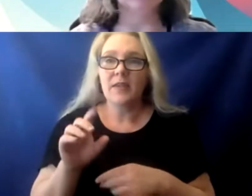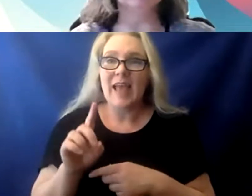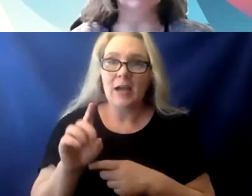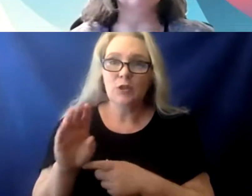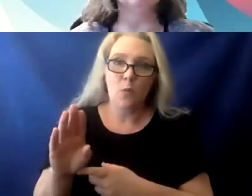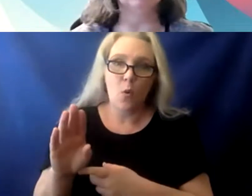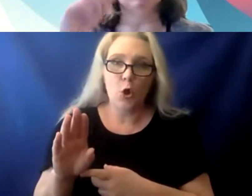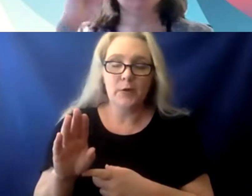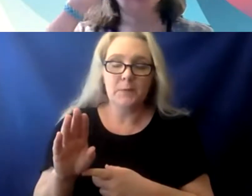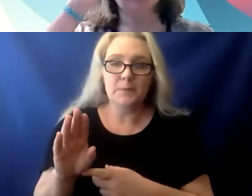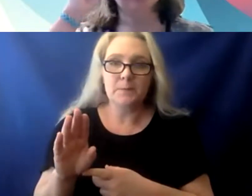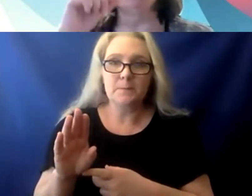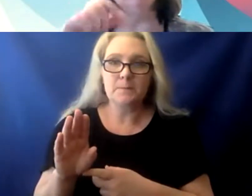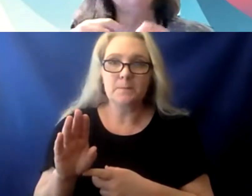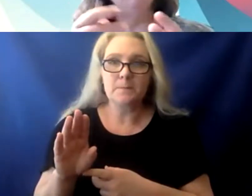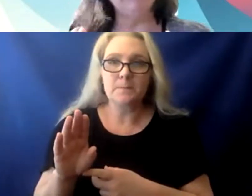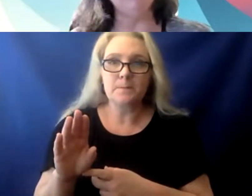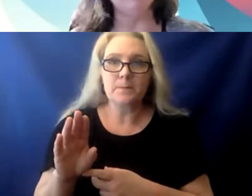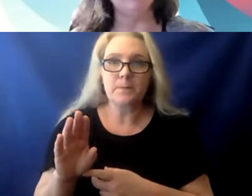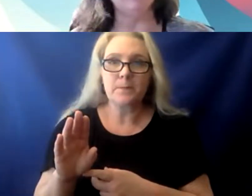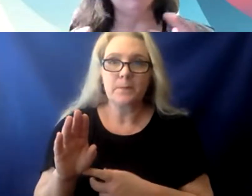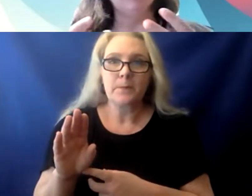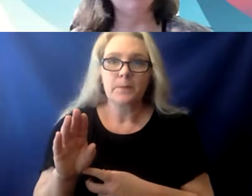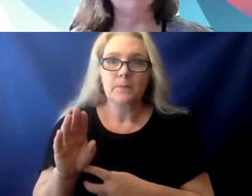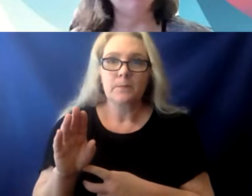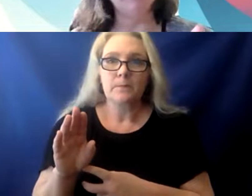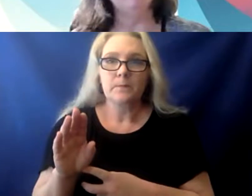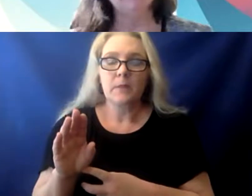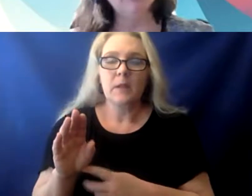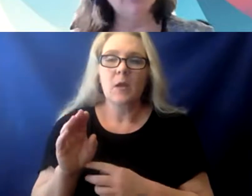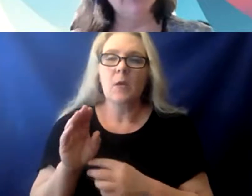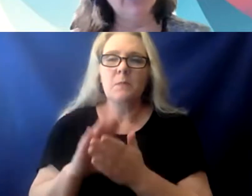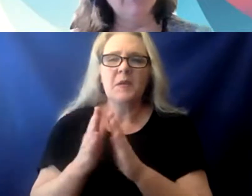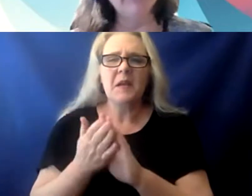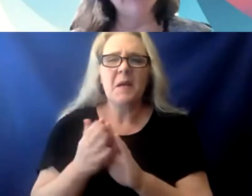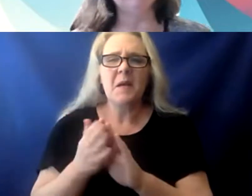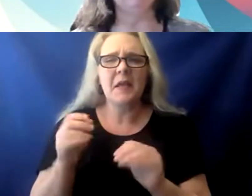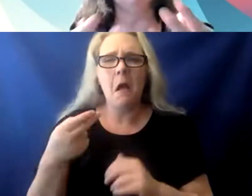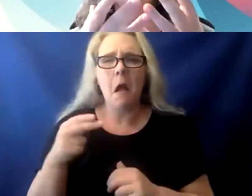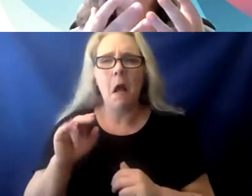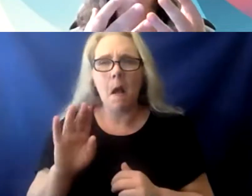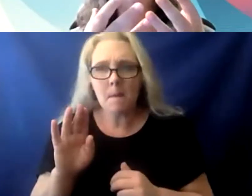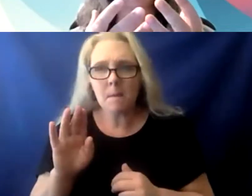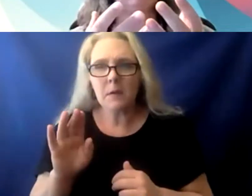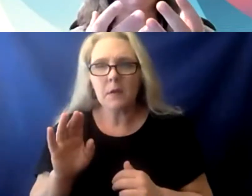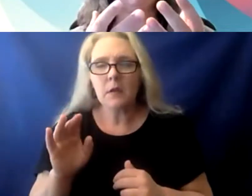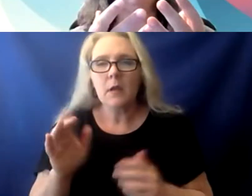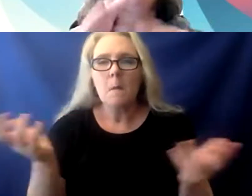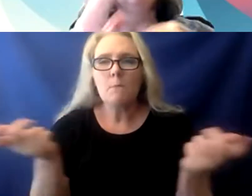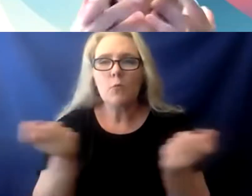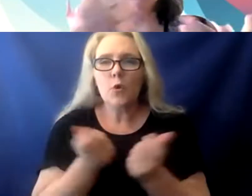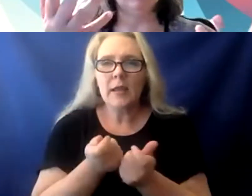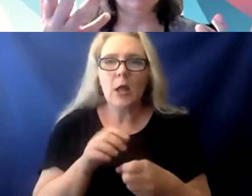we talked about hubs and spokes earlier, to be a hub that could bring together local